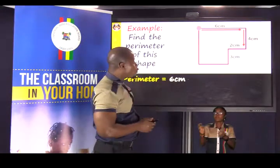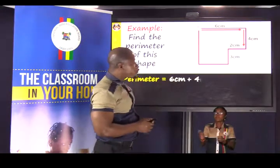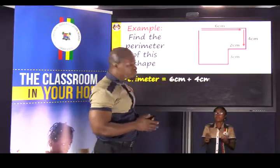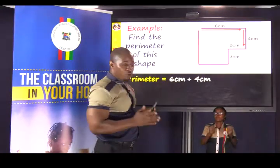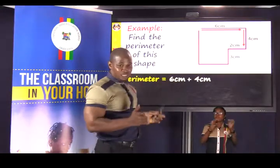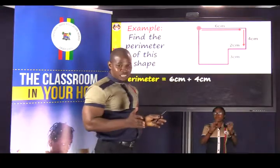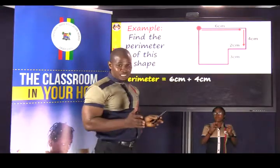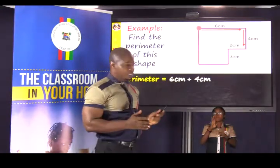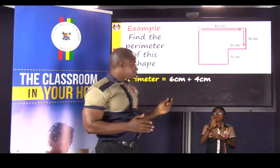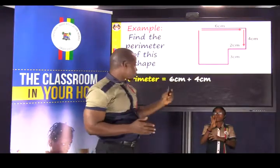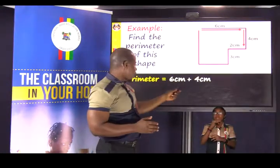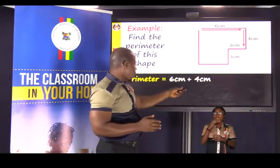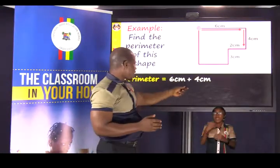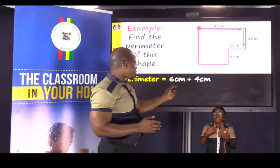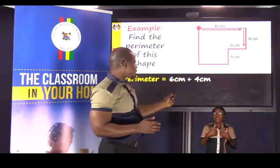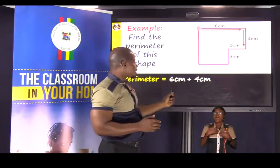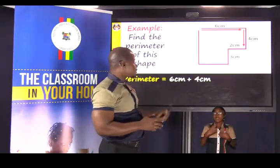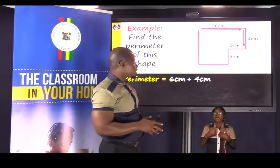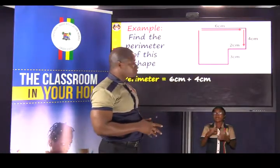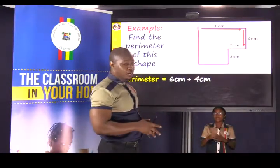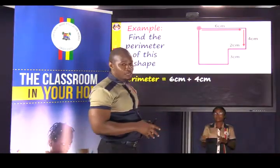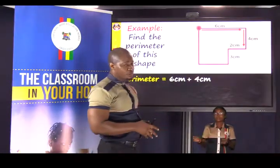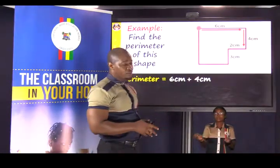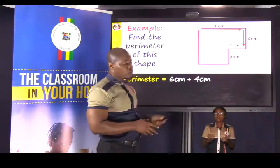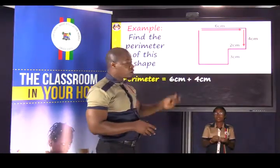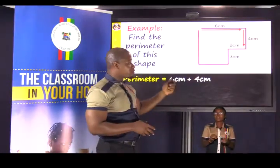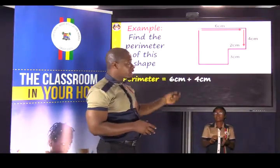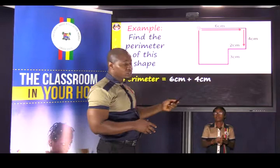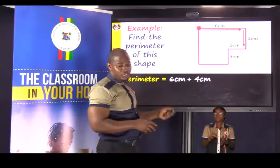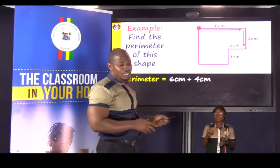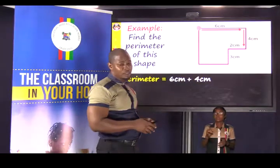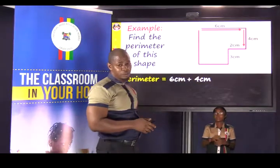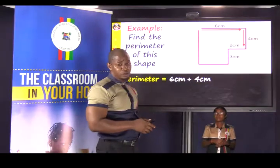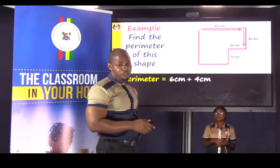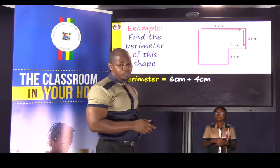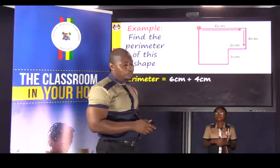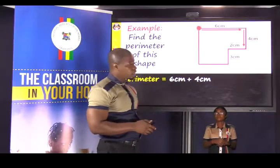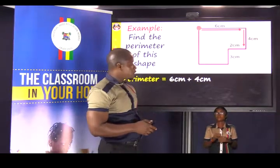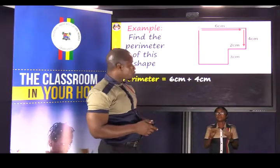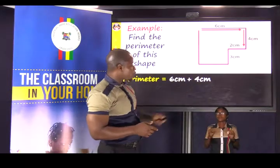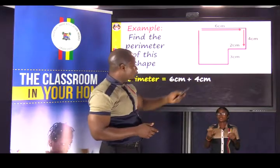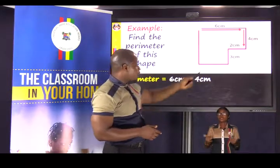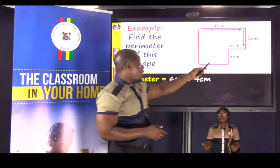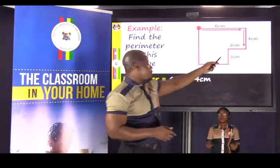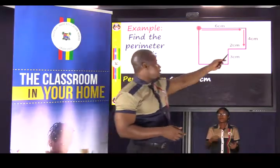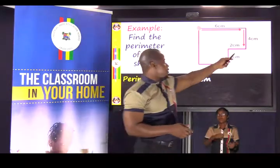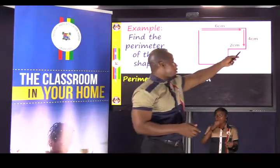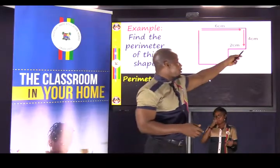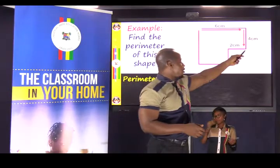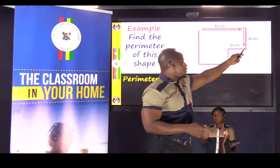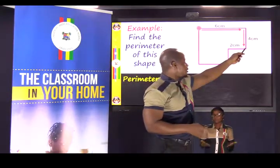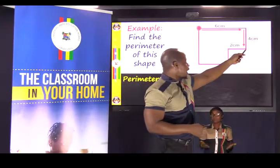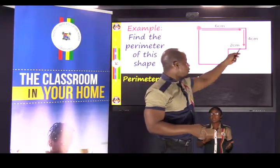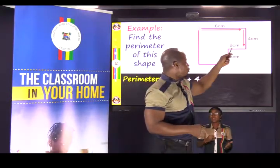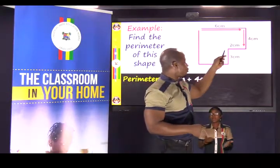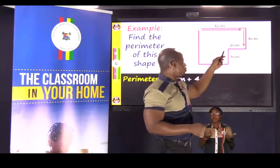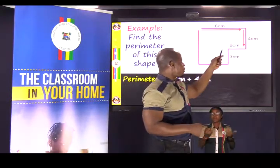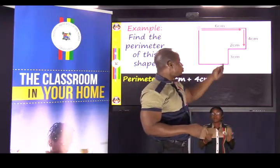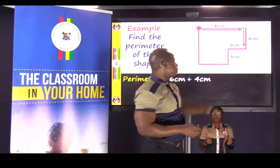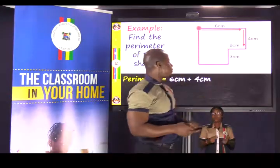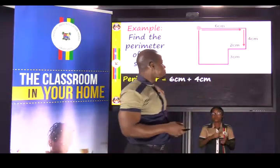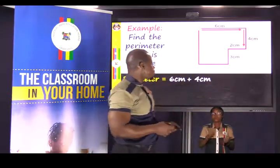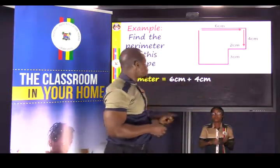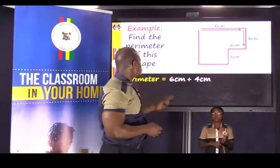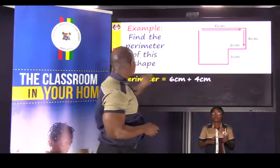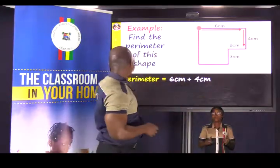I would have moved 4 centimeters. So I add 4 centimeters to that, but I've not gotten back to the starting point. Okay, so now I'm here. Now I want to come